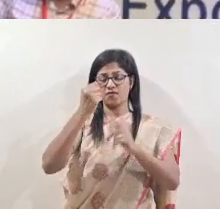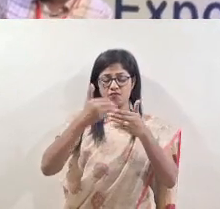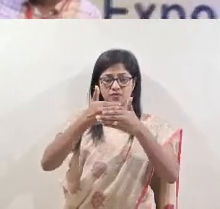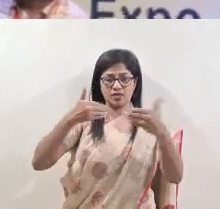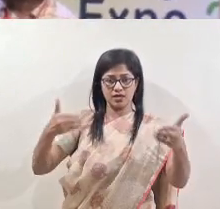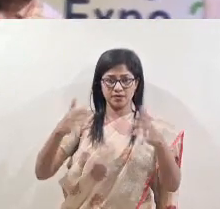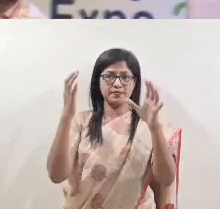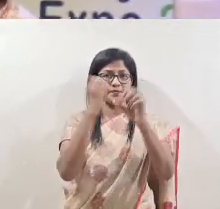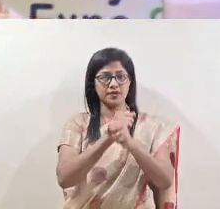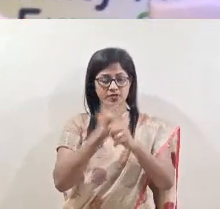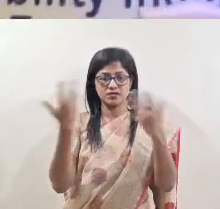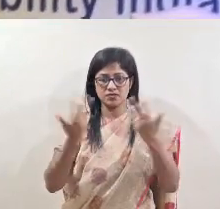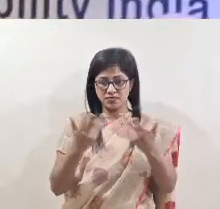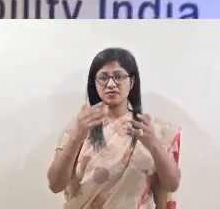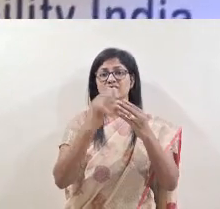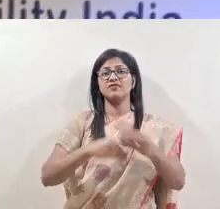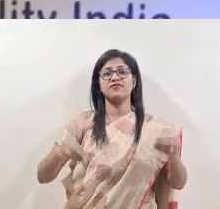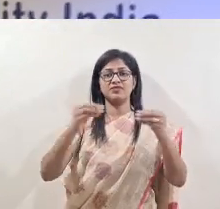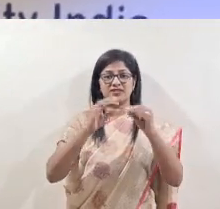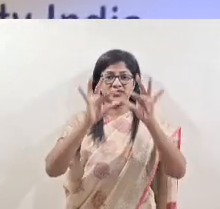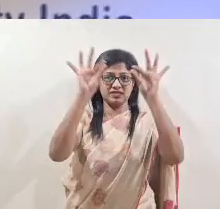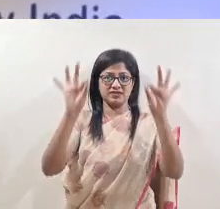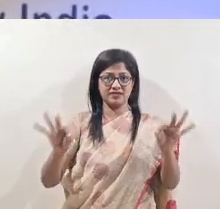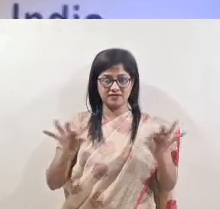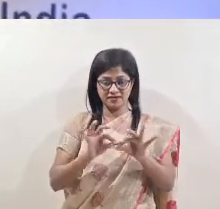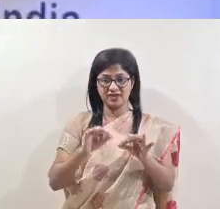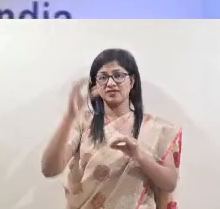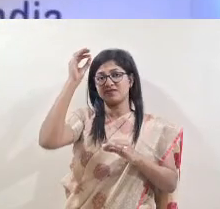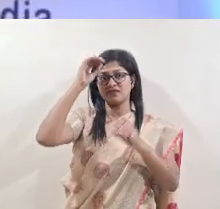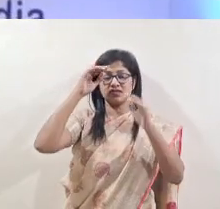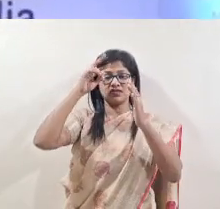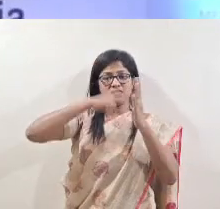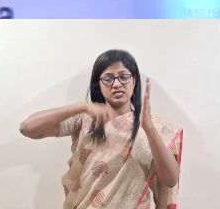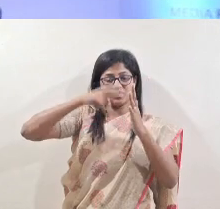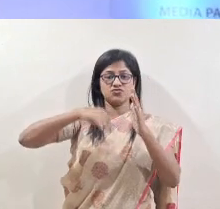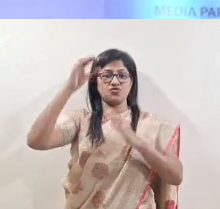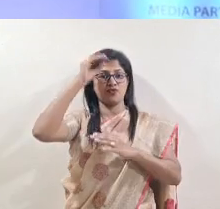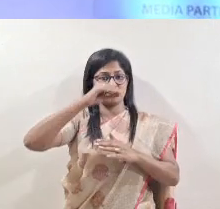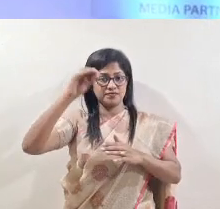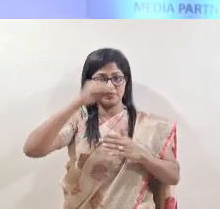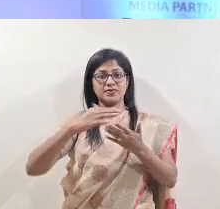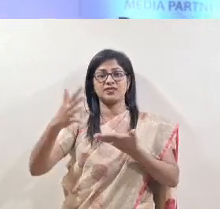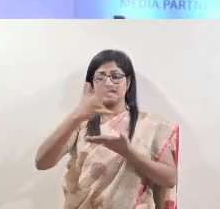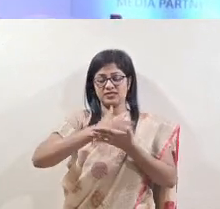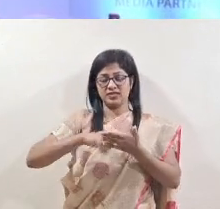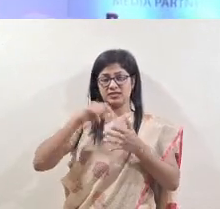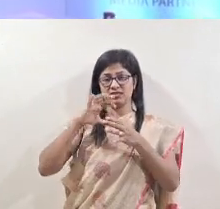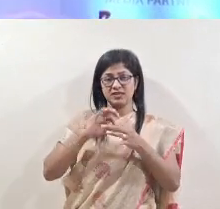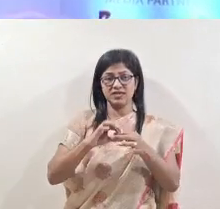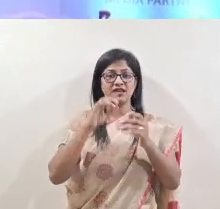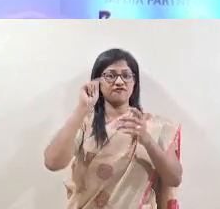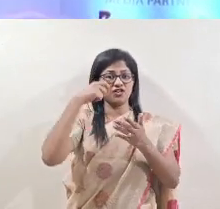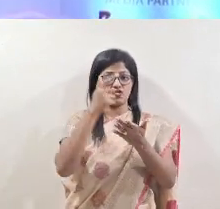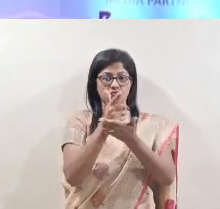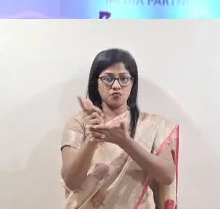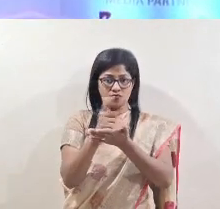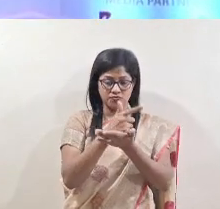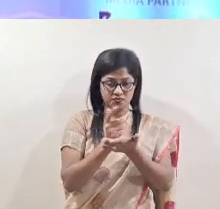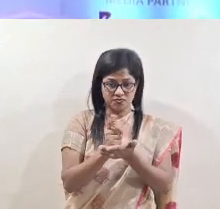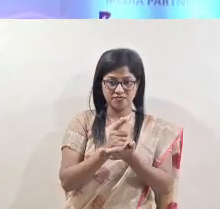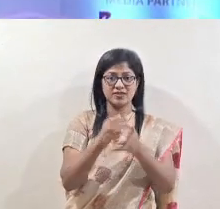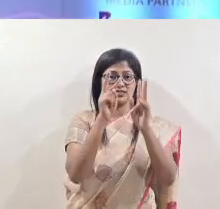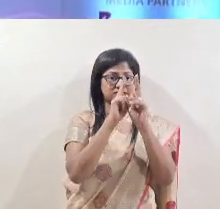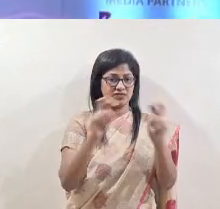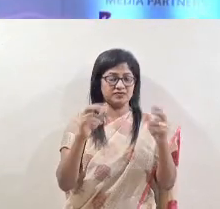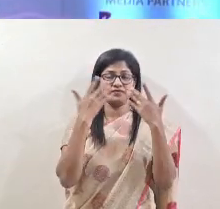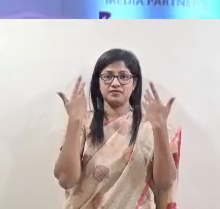gaps. Then further we framed our study objectives. Then the data collection was done using videographic survey was